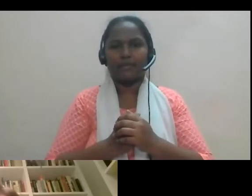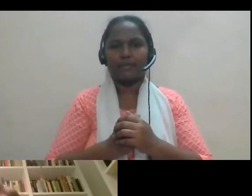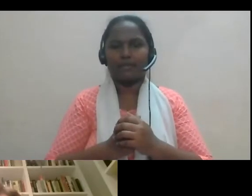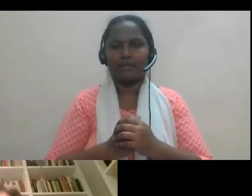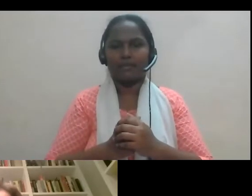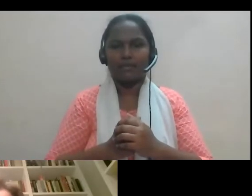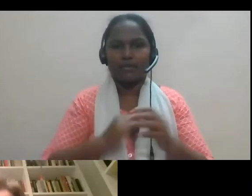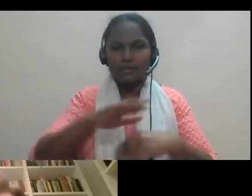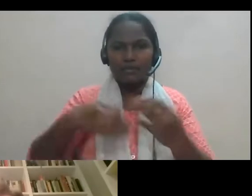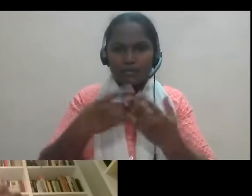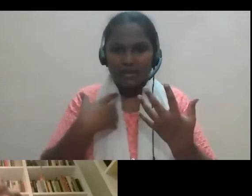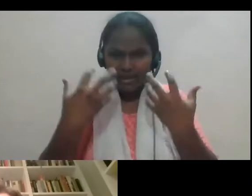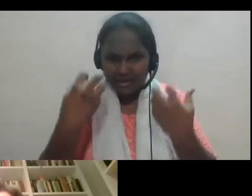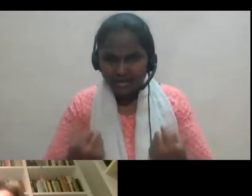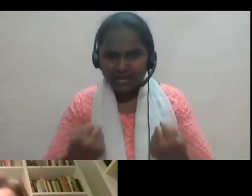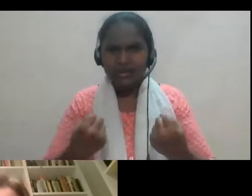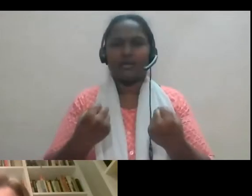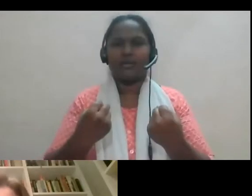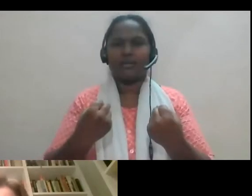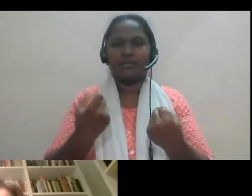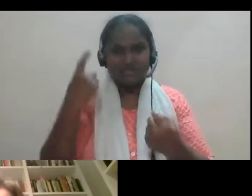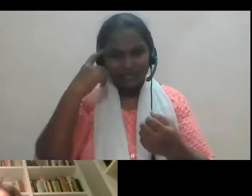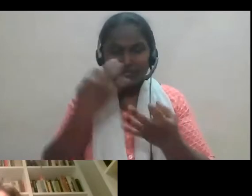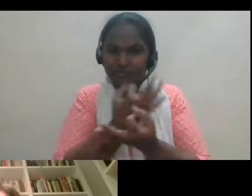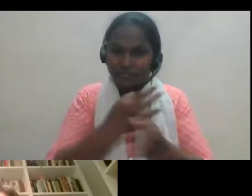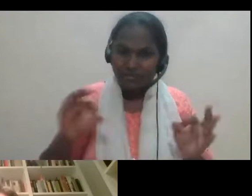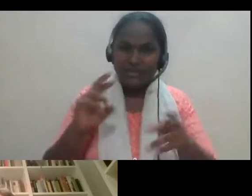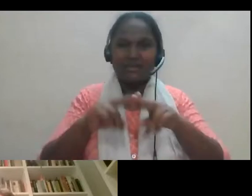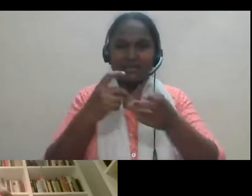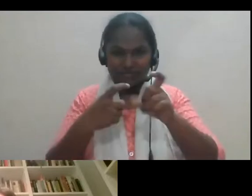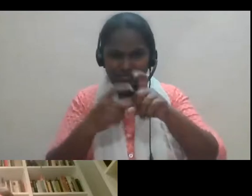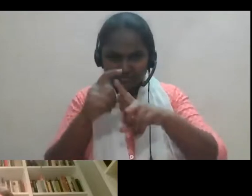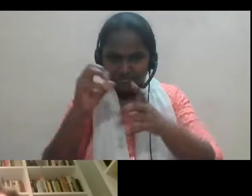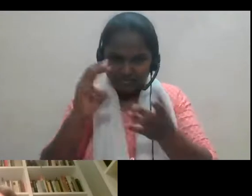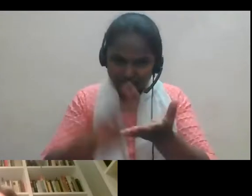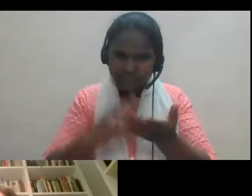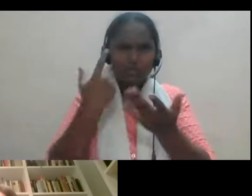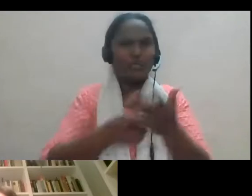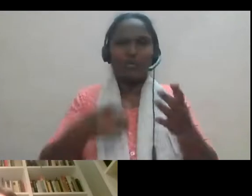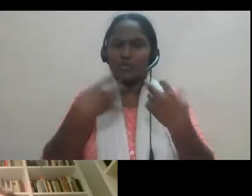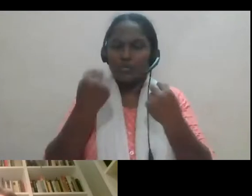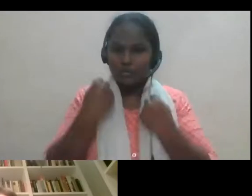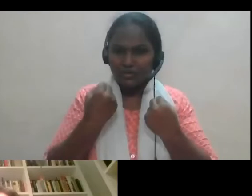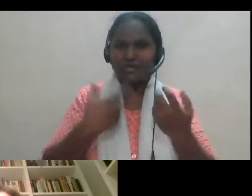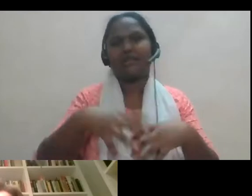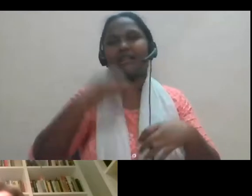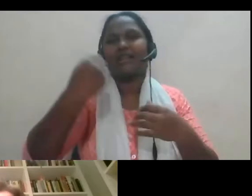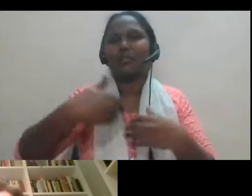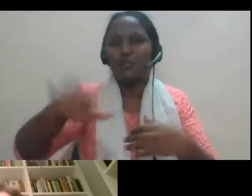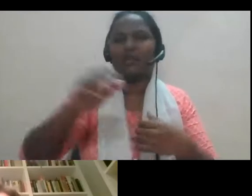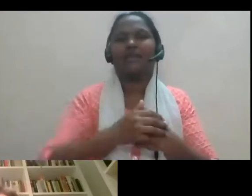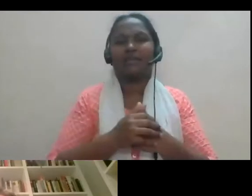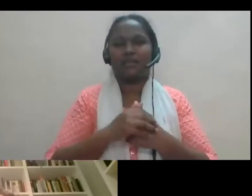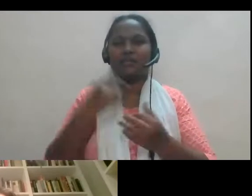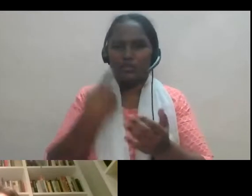Mm-hmm. We always had an enormous freedom. We always felt that we could do whatever we wanted with